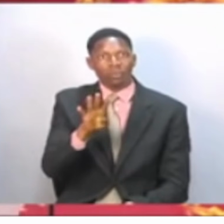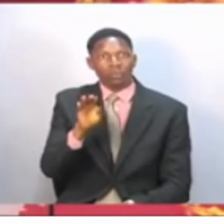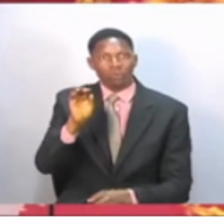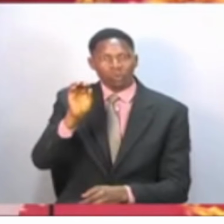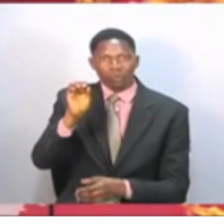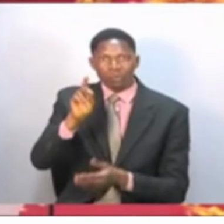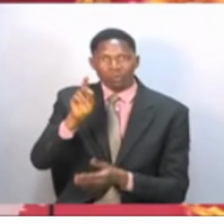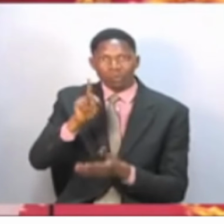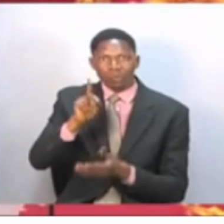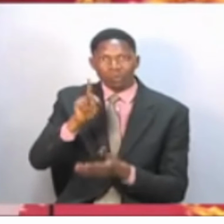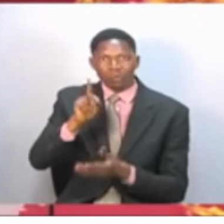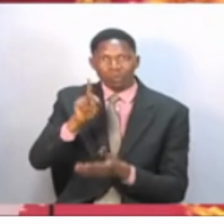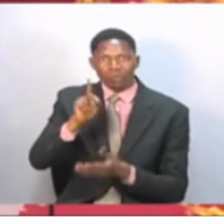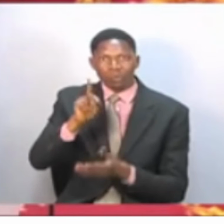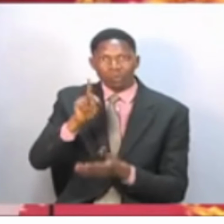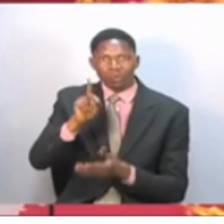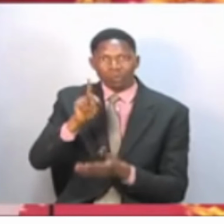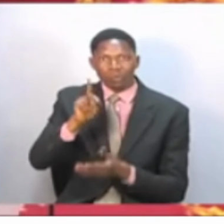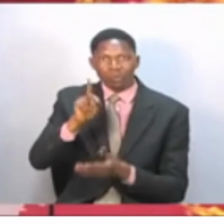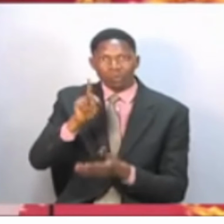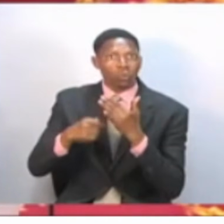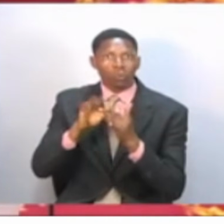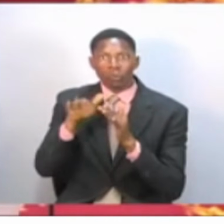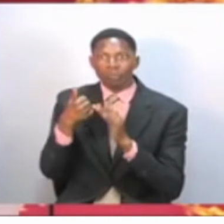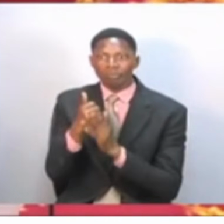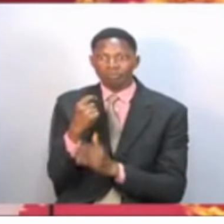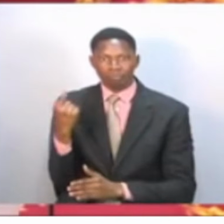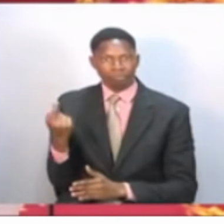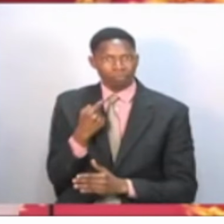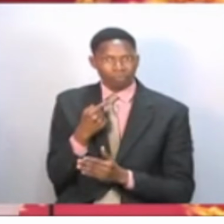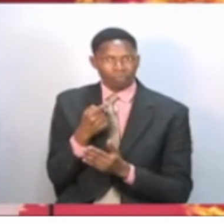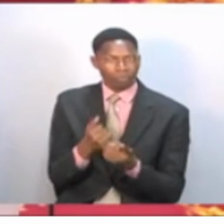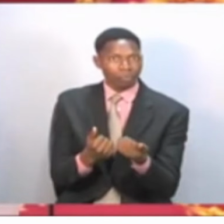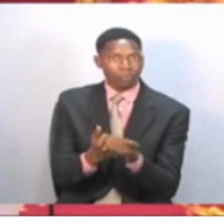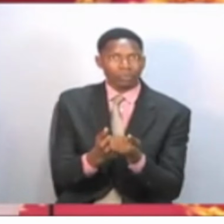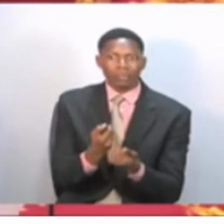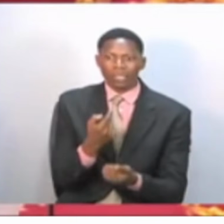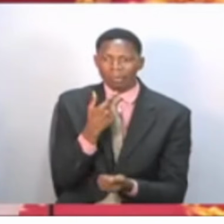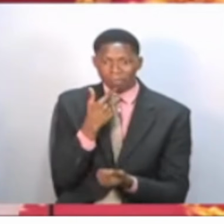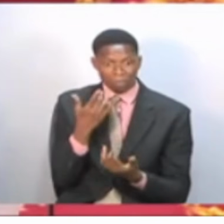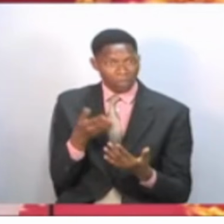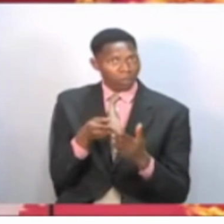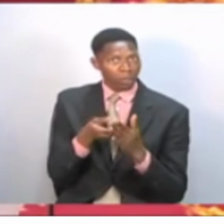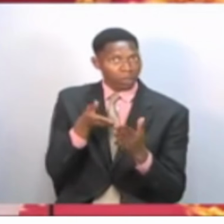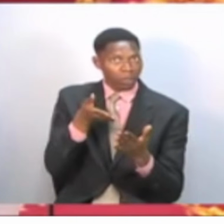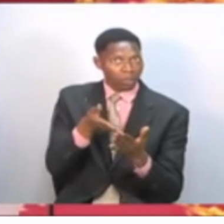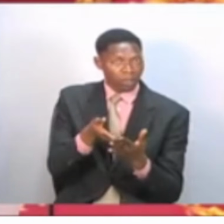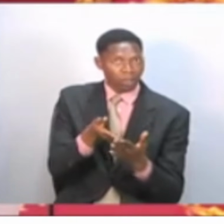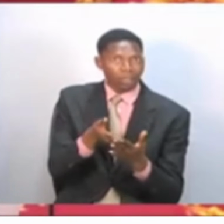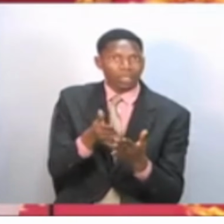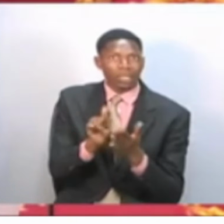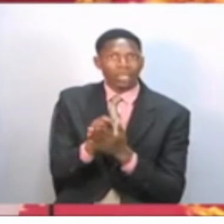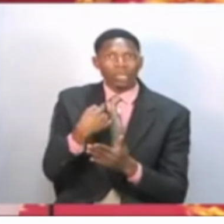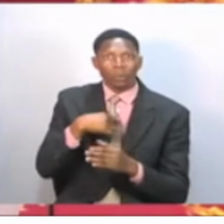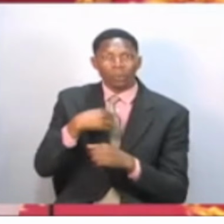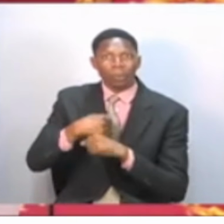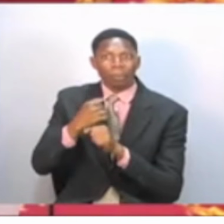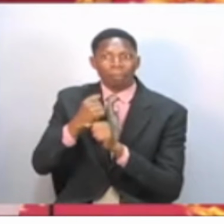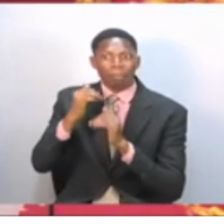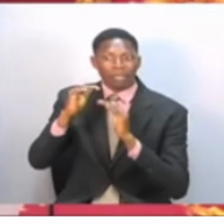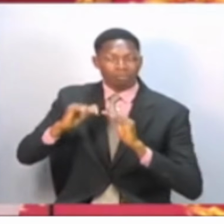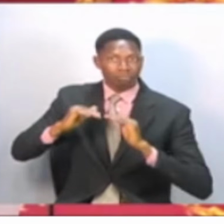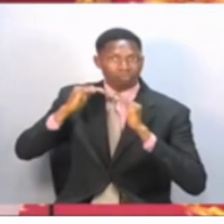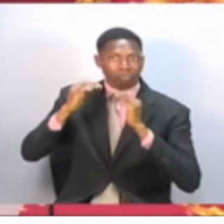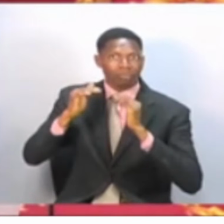were procured through sole sourcing. And I state on record, Mr. Speaker, we are making progress as a House and